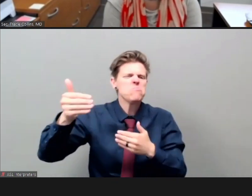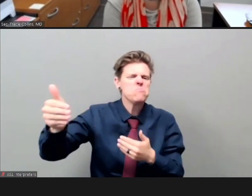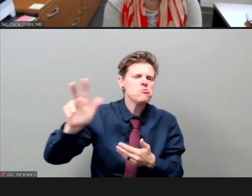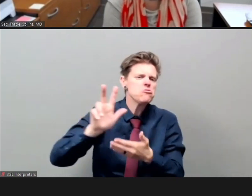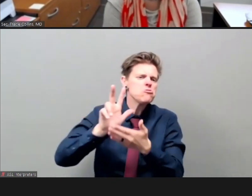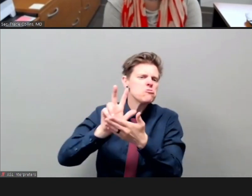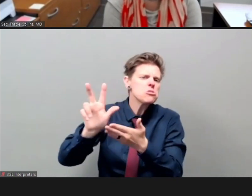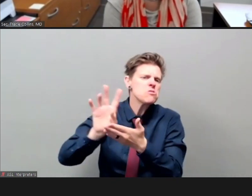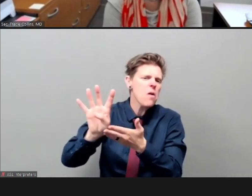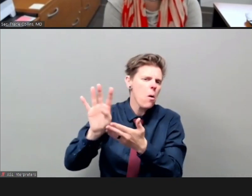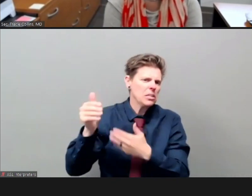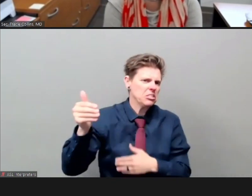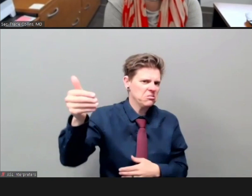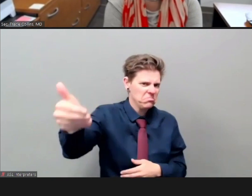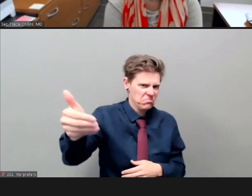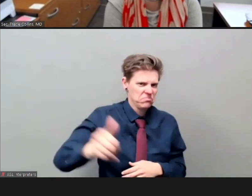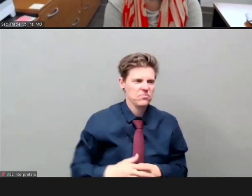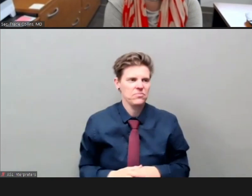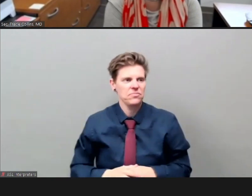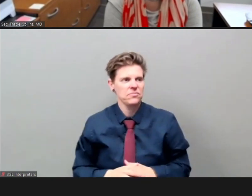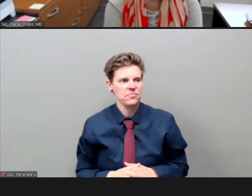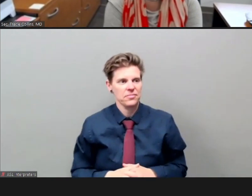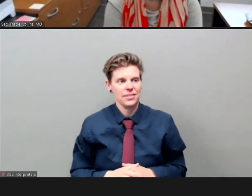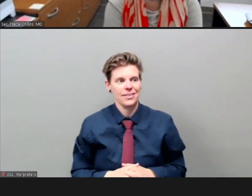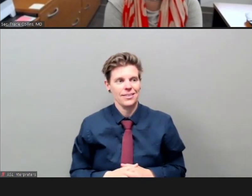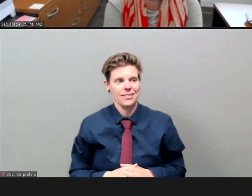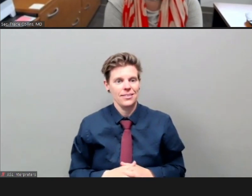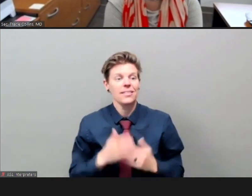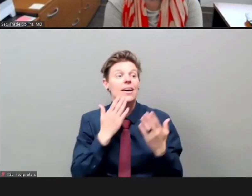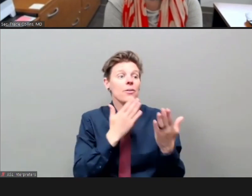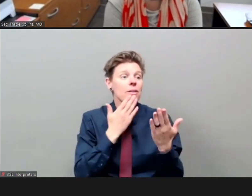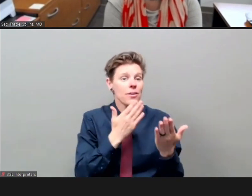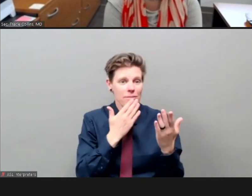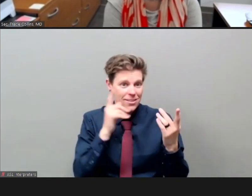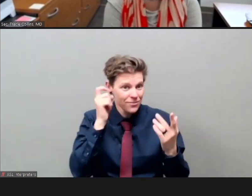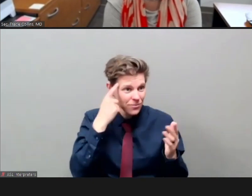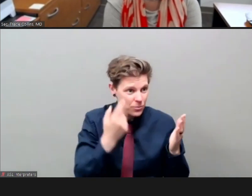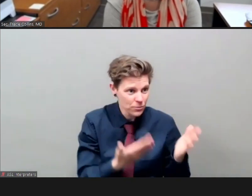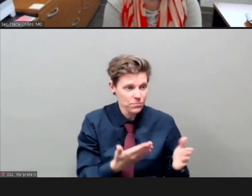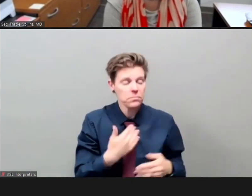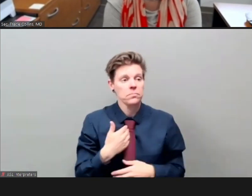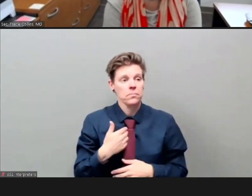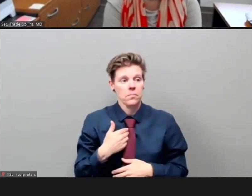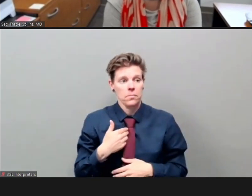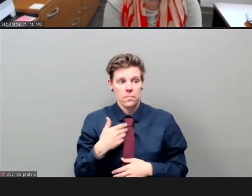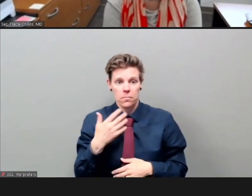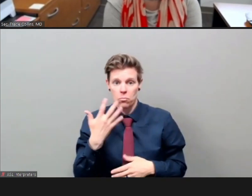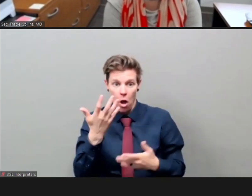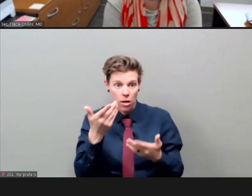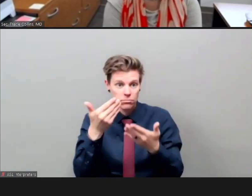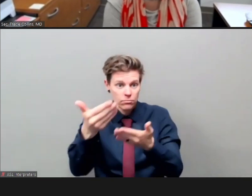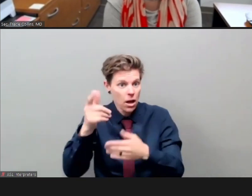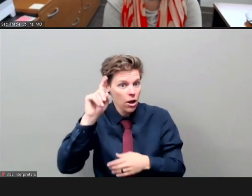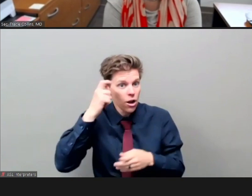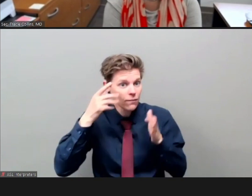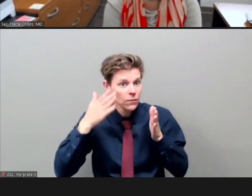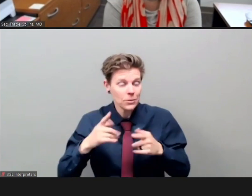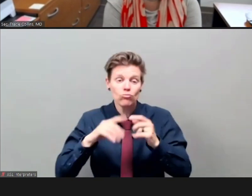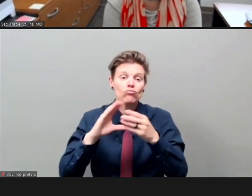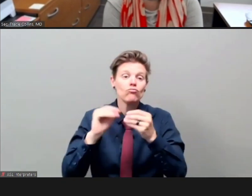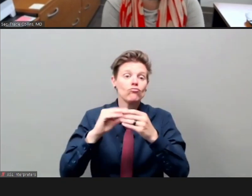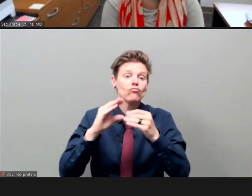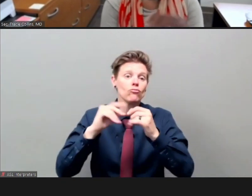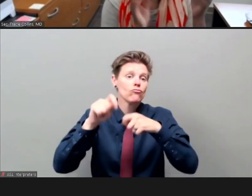Thank you, Governor and Secretary. Governor, I will hand it back to you to wrap us up. I want